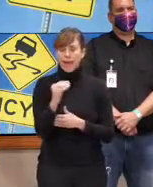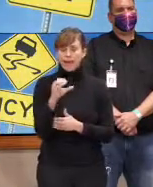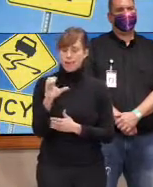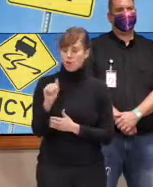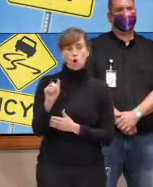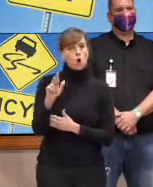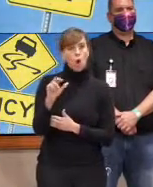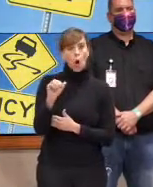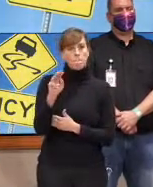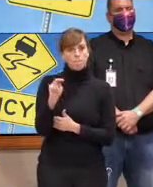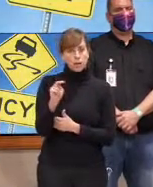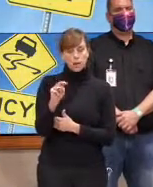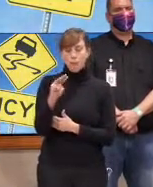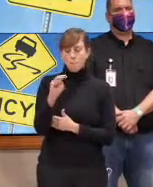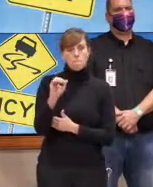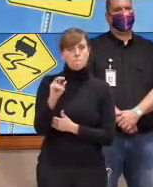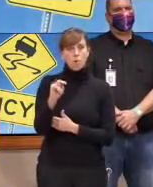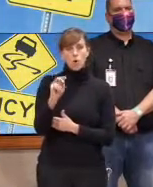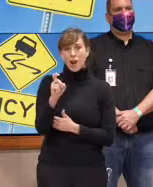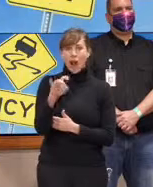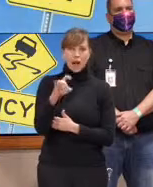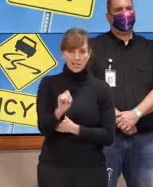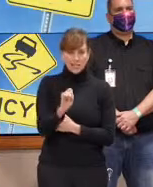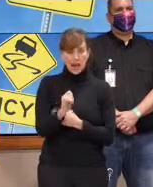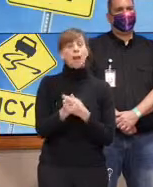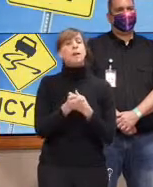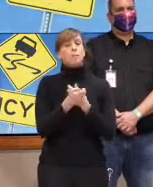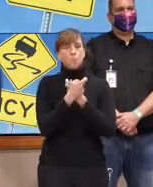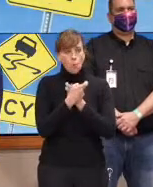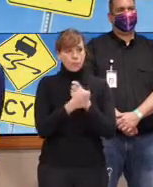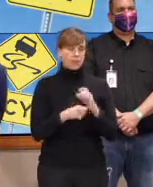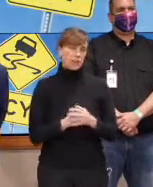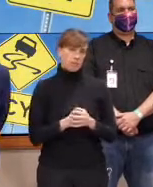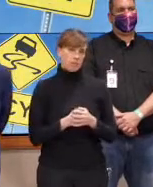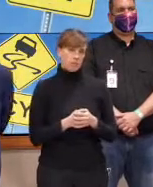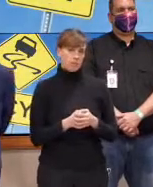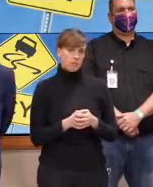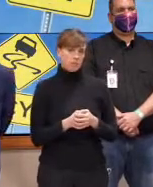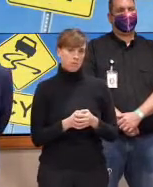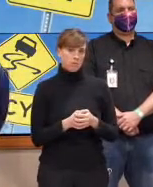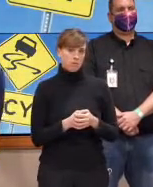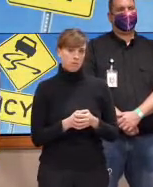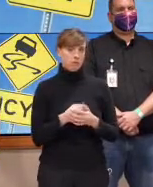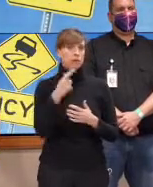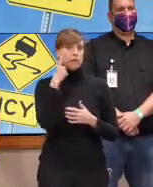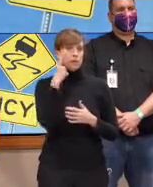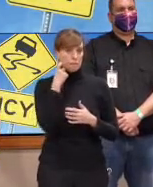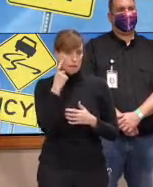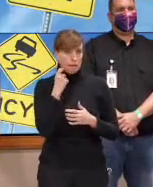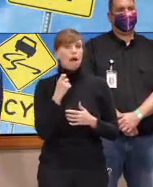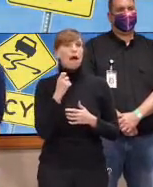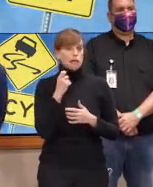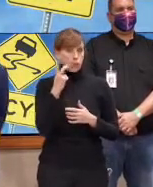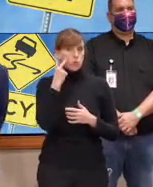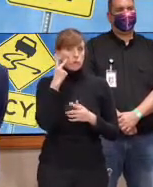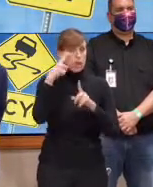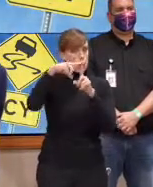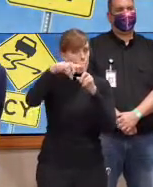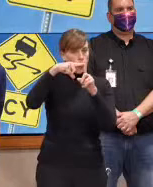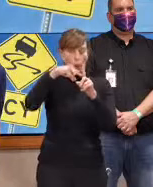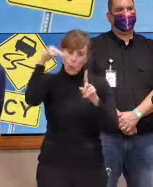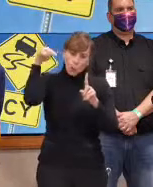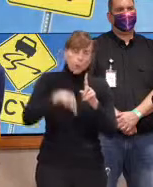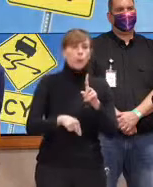monoxide poisoning as a result of the anticipated drop in the temperatures that we'll see in the next coming